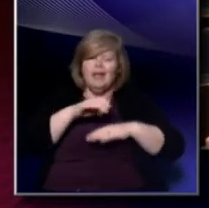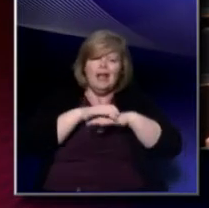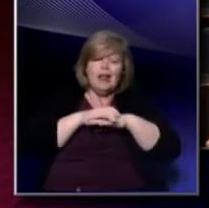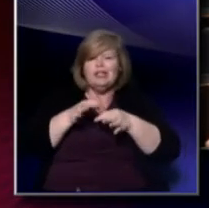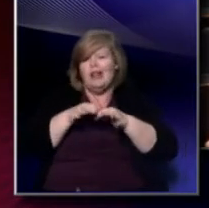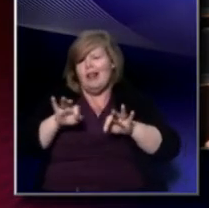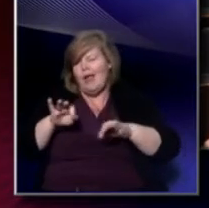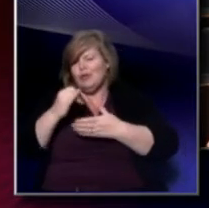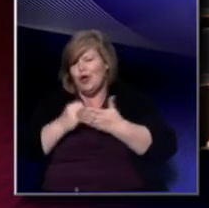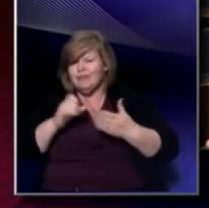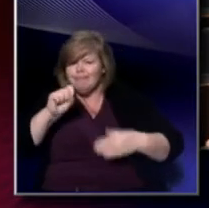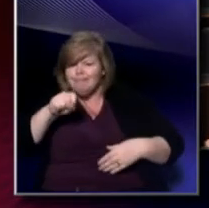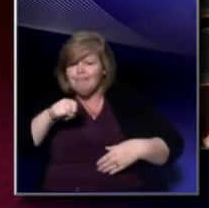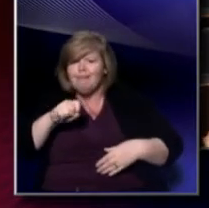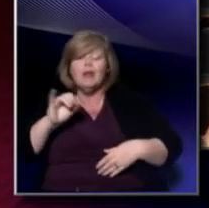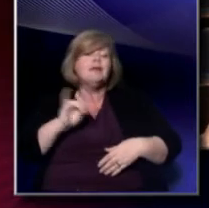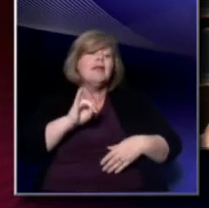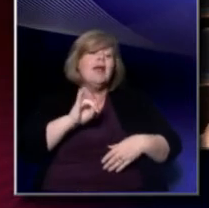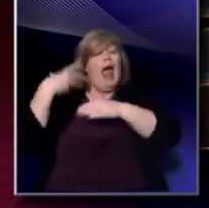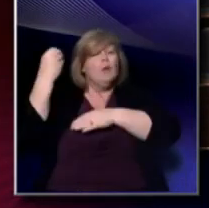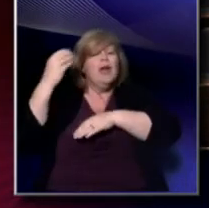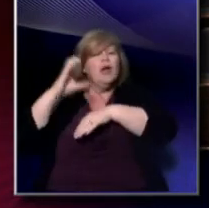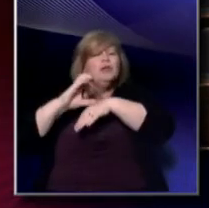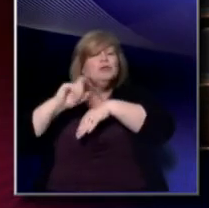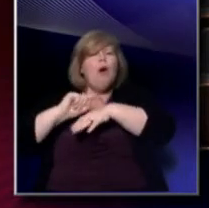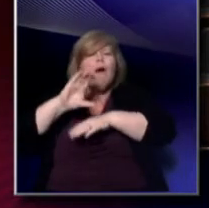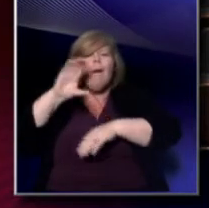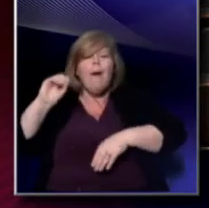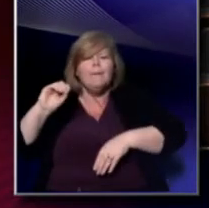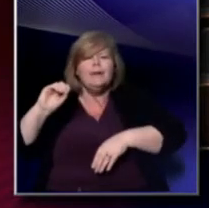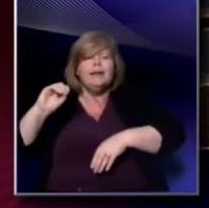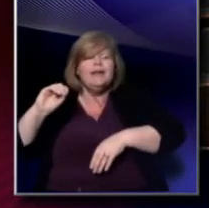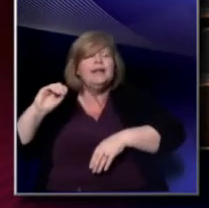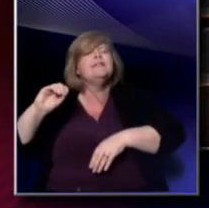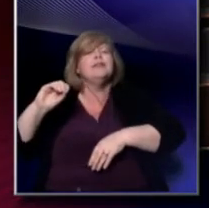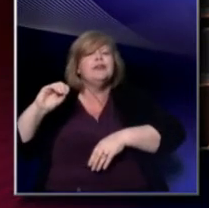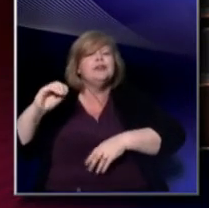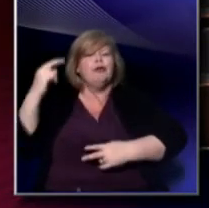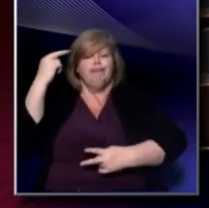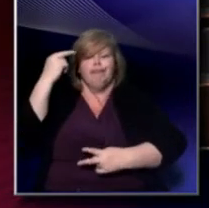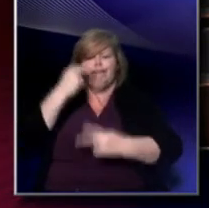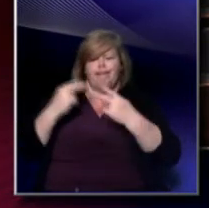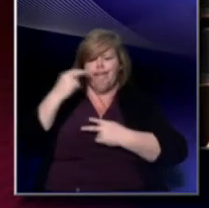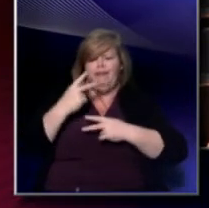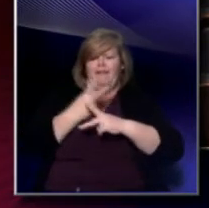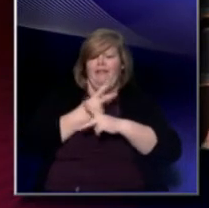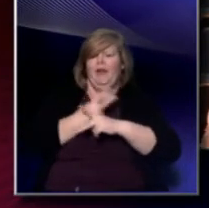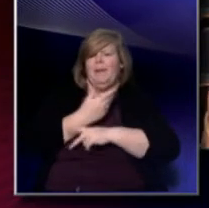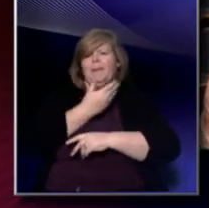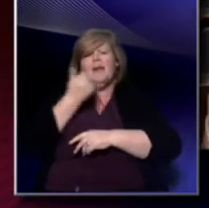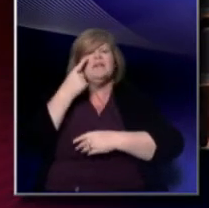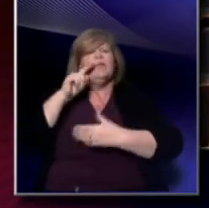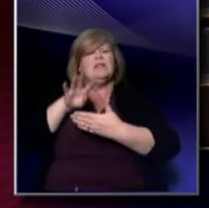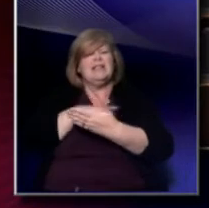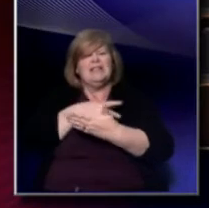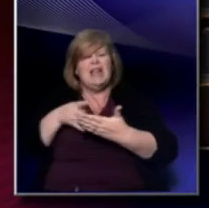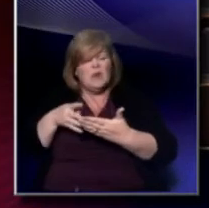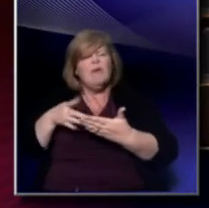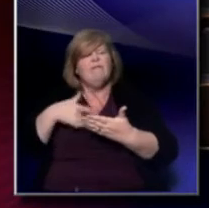We'll also be bringing teachers together to look at and come in and to look at the best way to schedule the schools would be the biggest bang for the